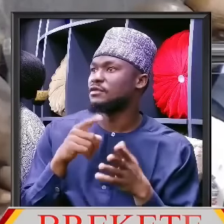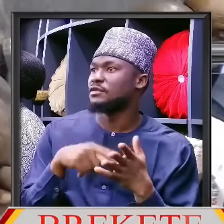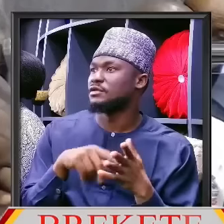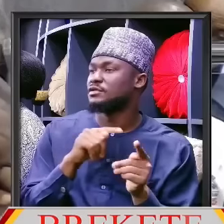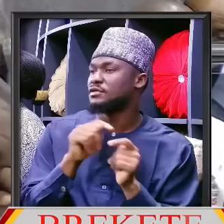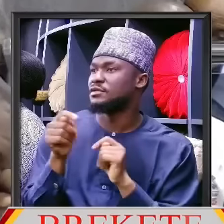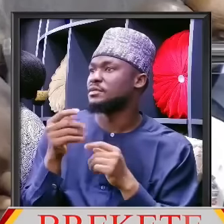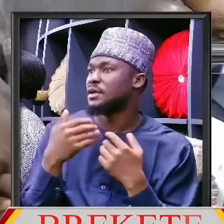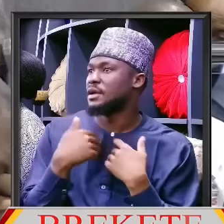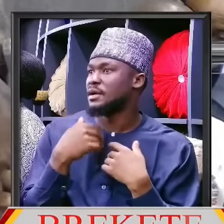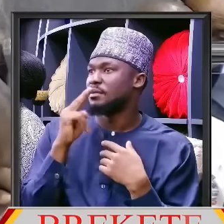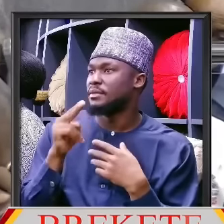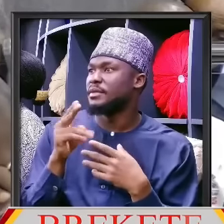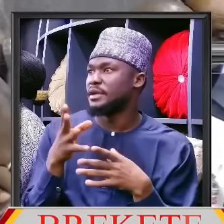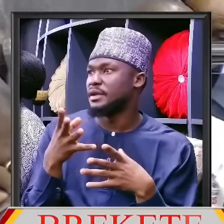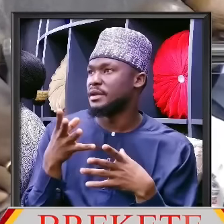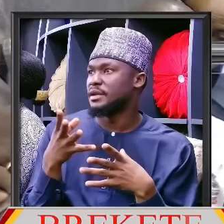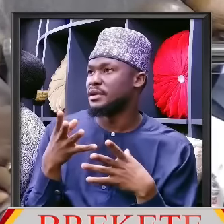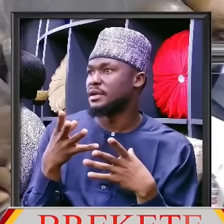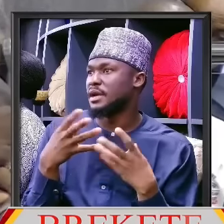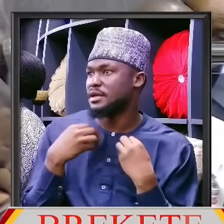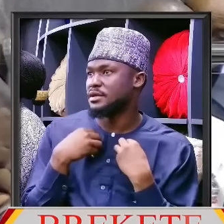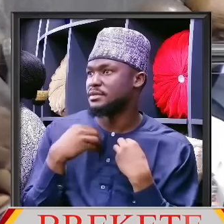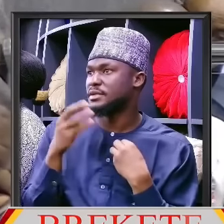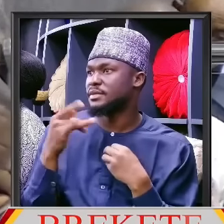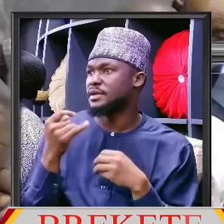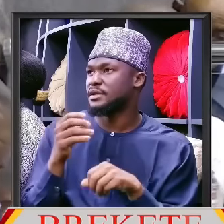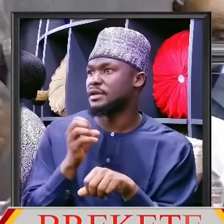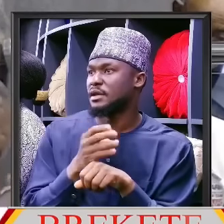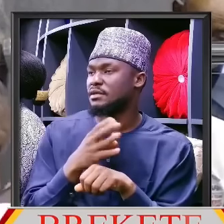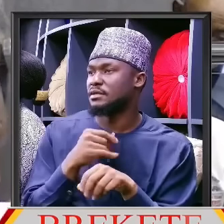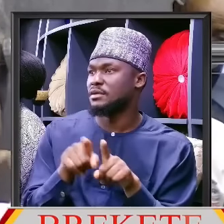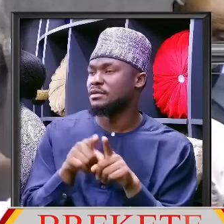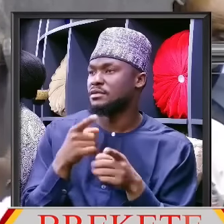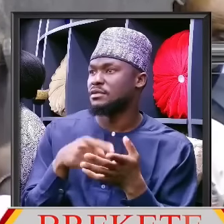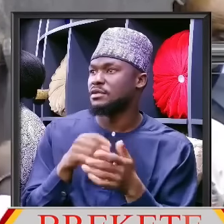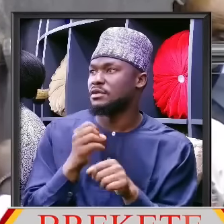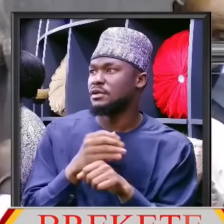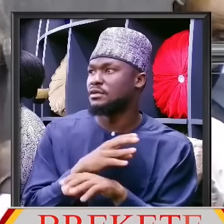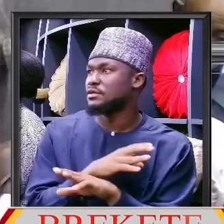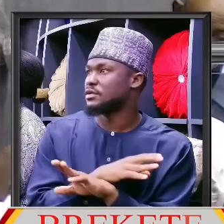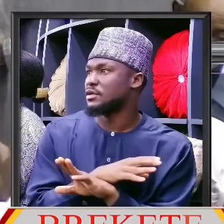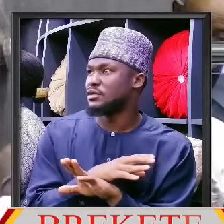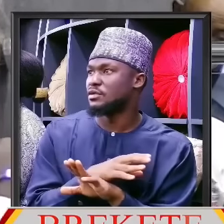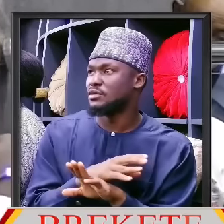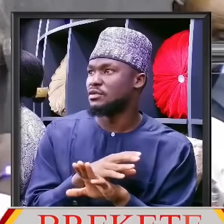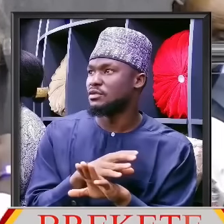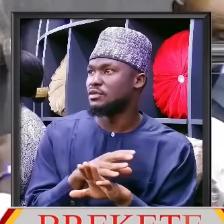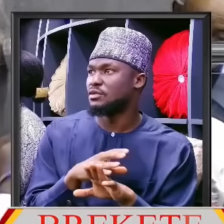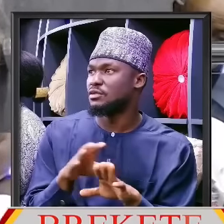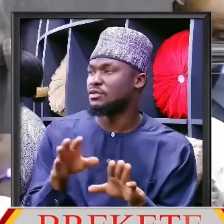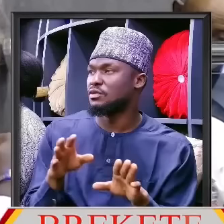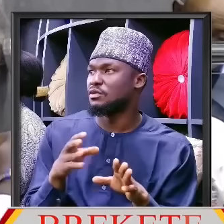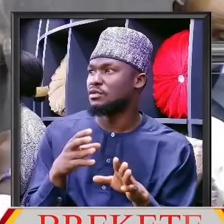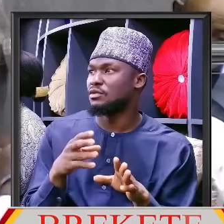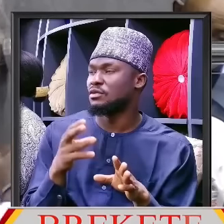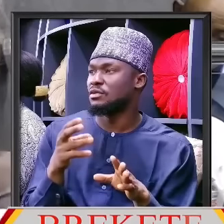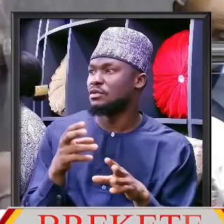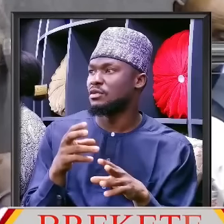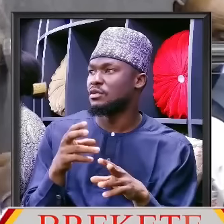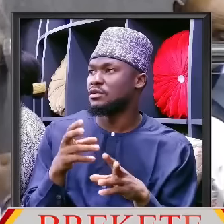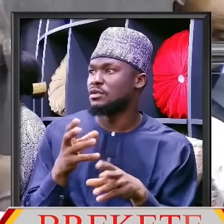transfer has been received by the council. However, the council does not oversee inter-university transfers. This